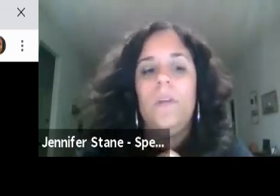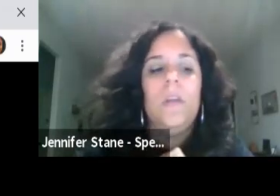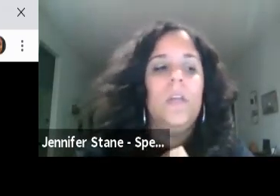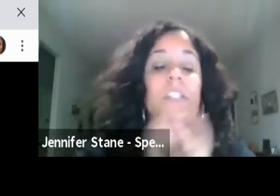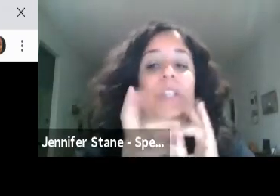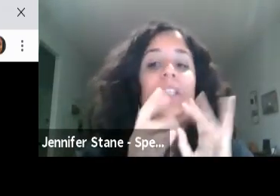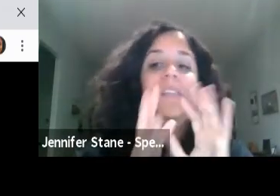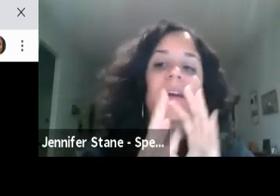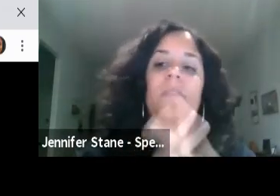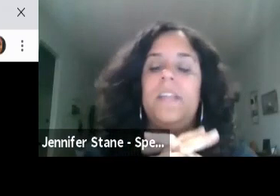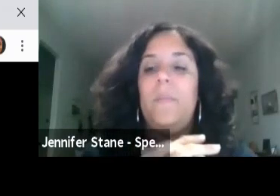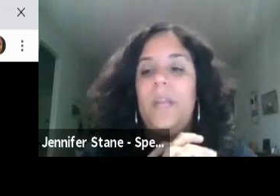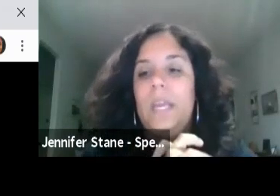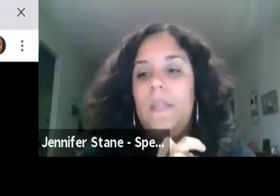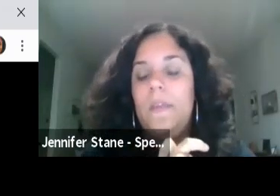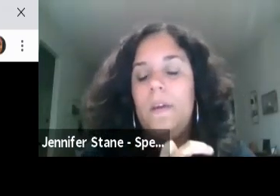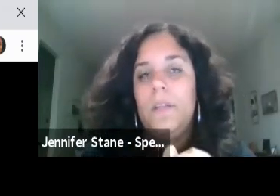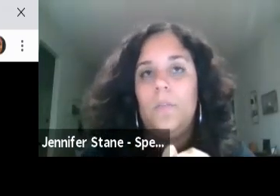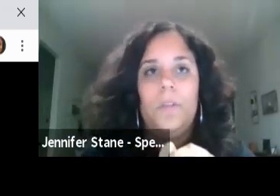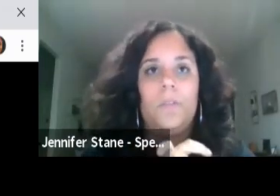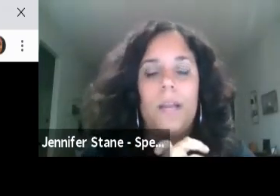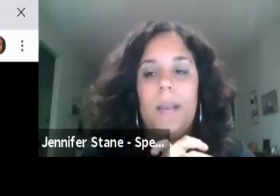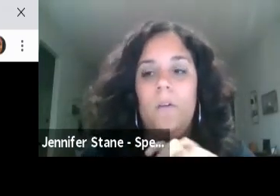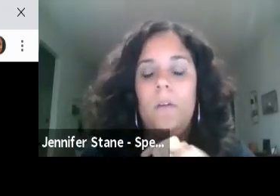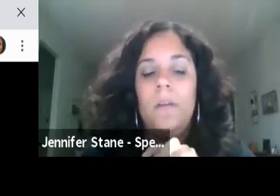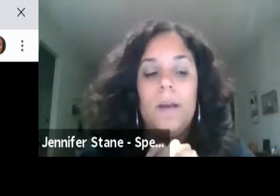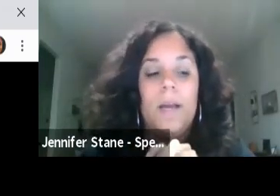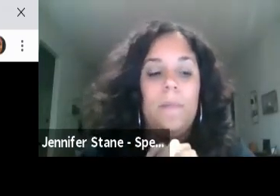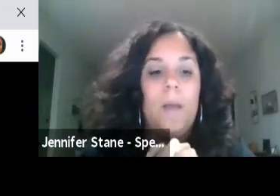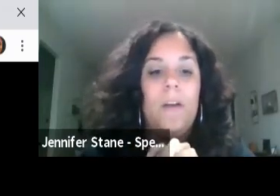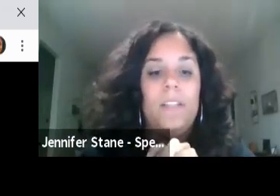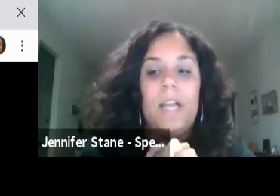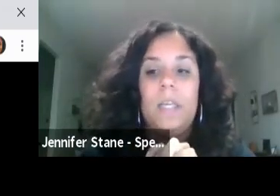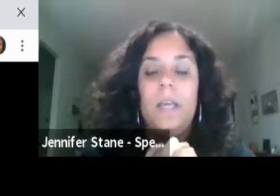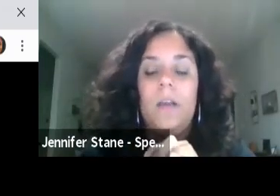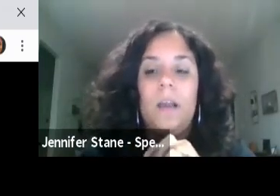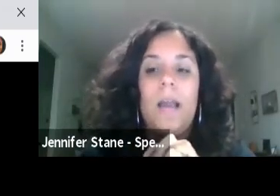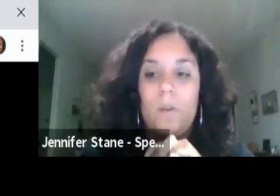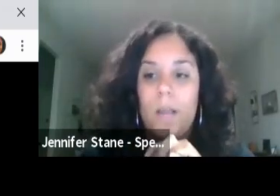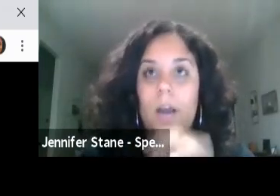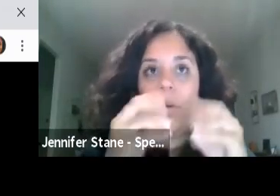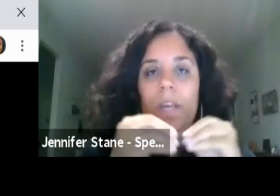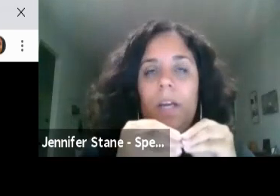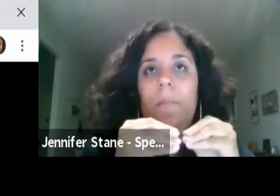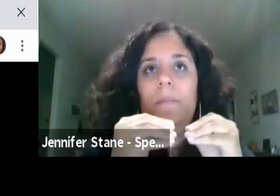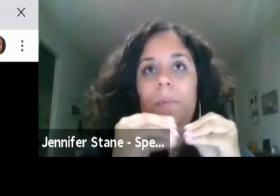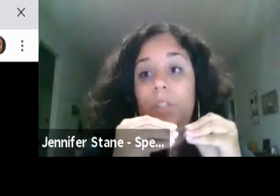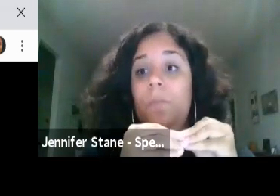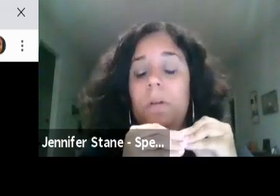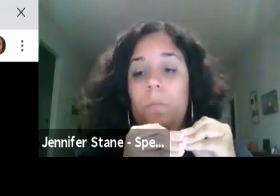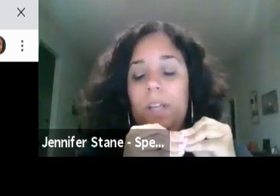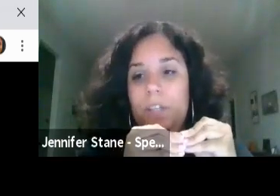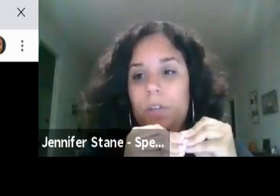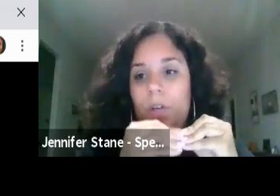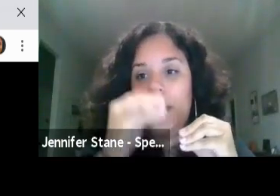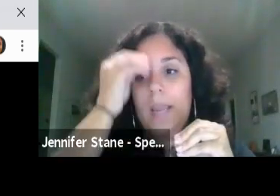of discussion and stuff that's happening in the dental field right now about exactly how are we going to push it